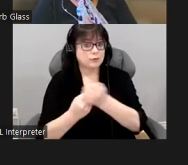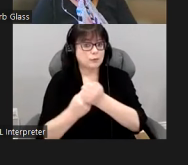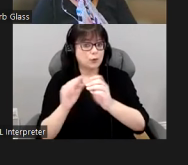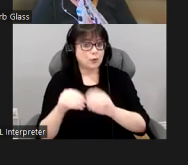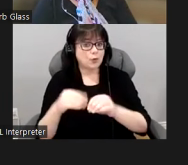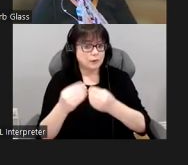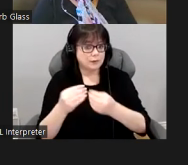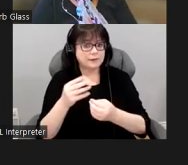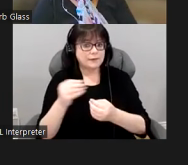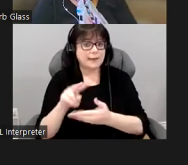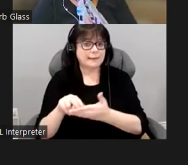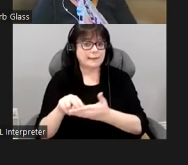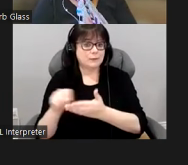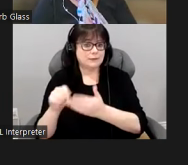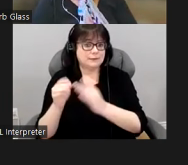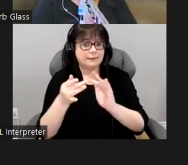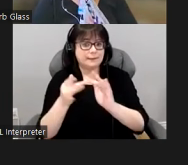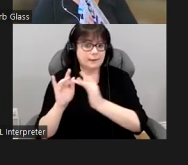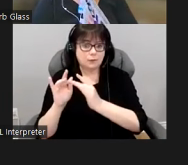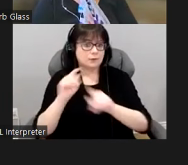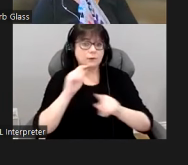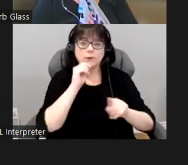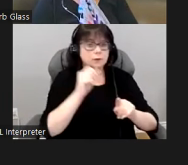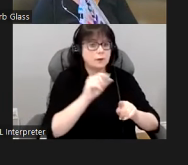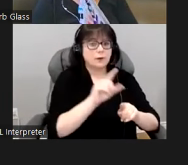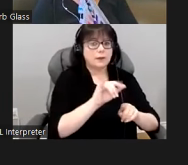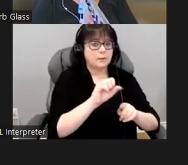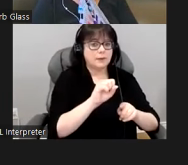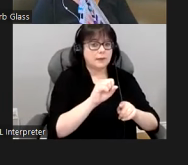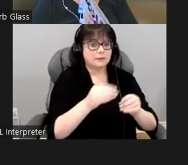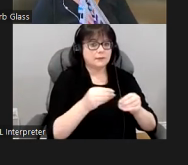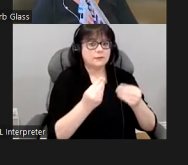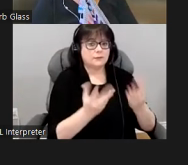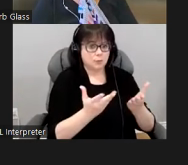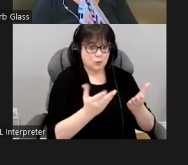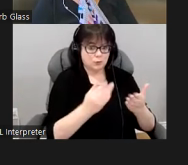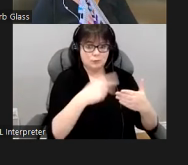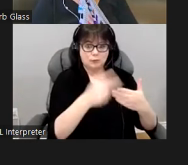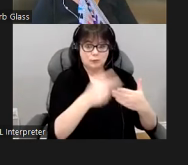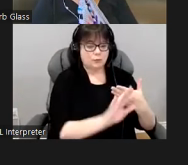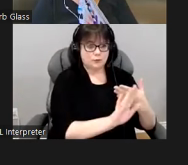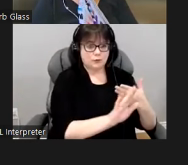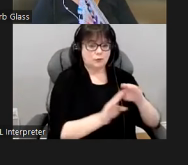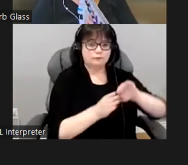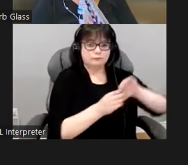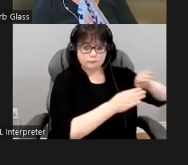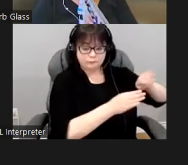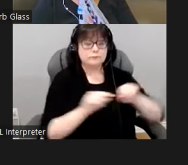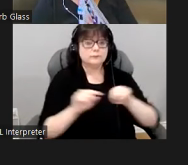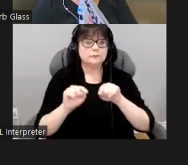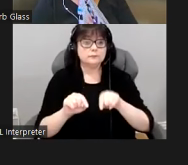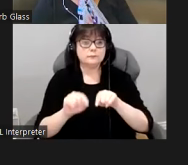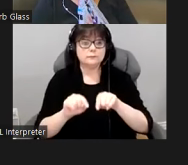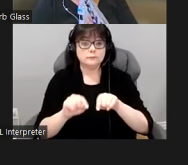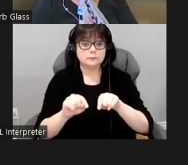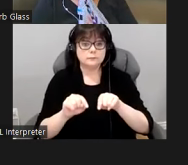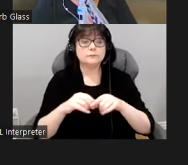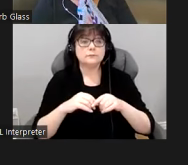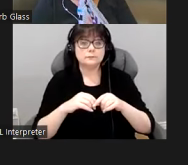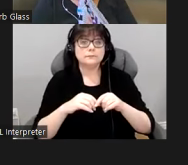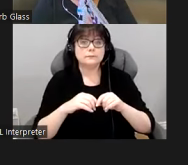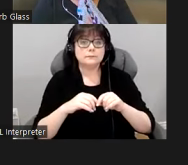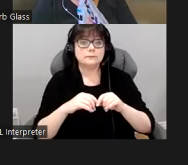and I'll explain a little more about that. But the overall Skills for Success project that our ministry has